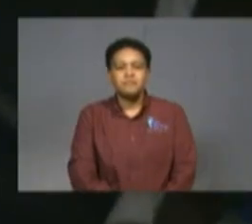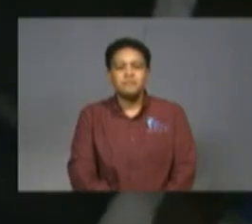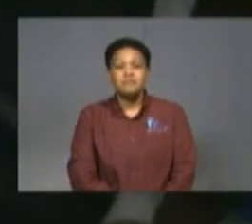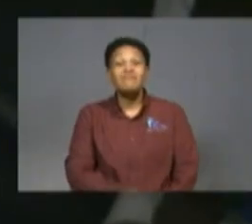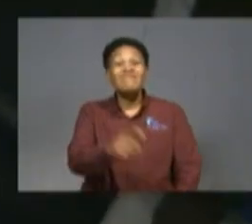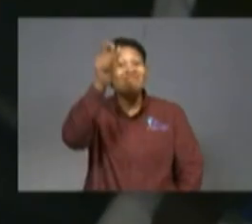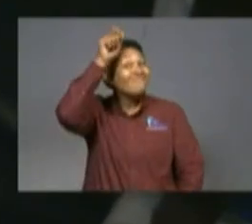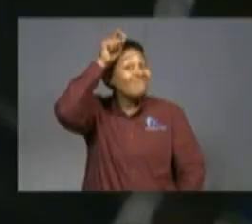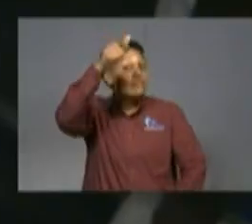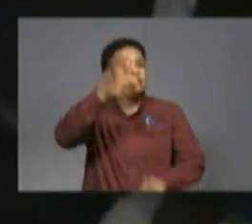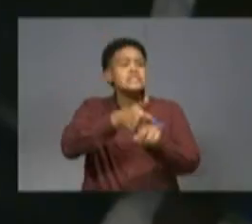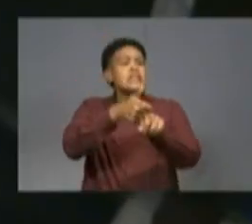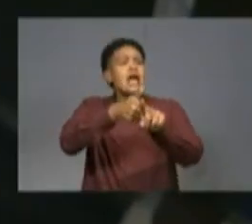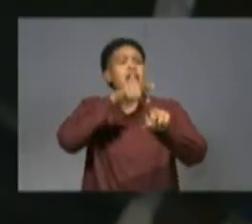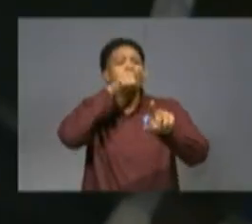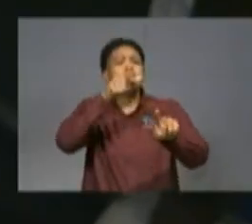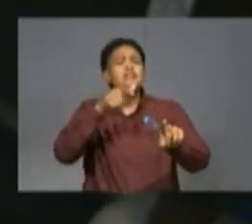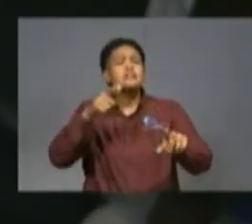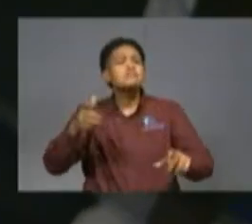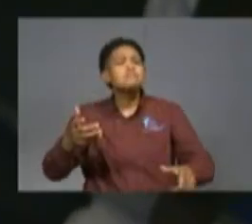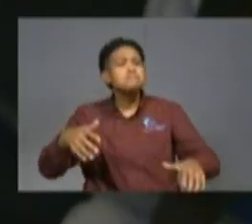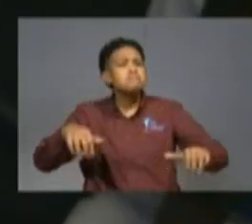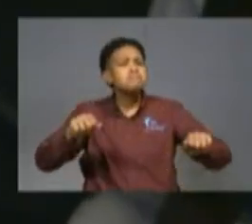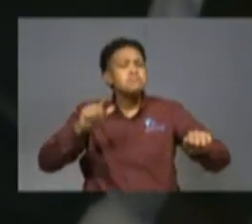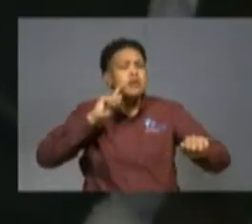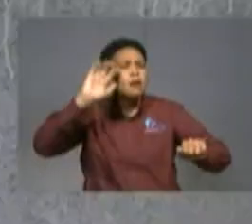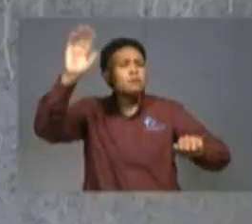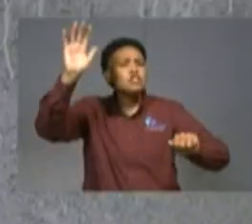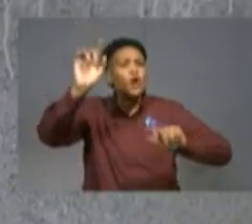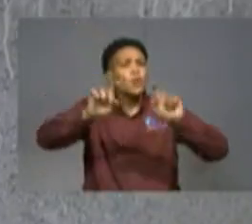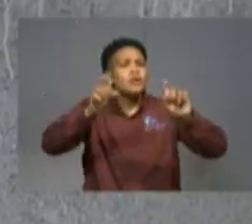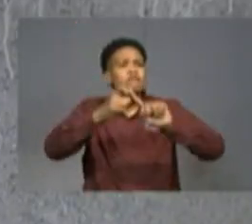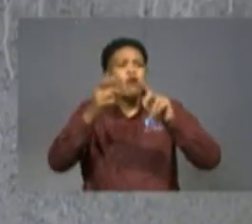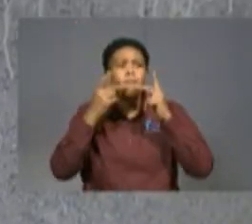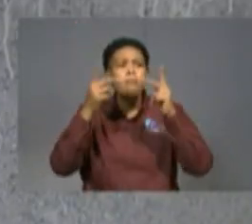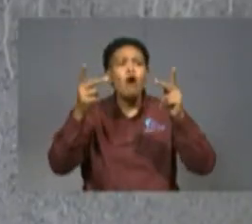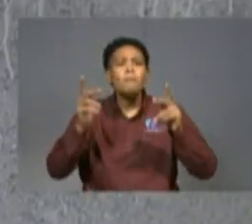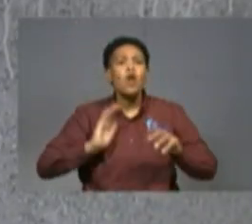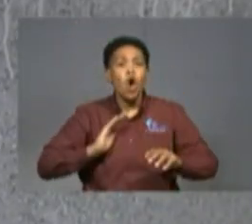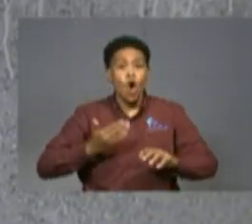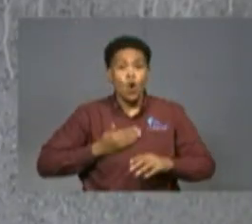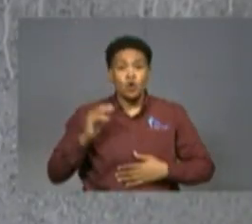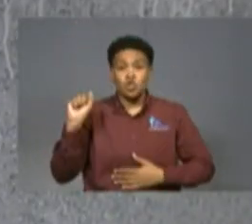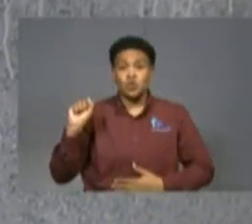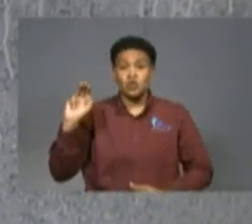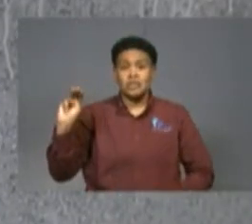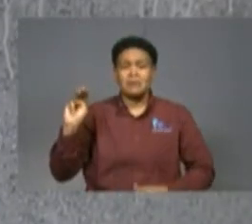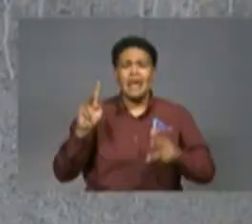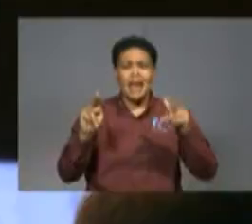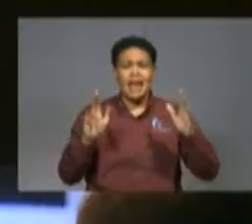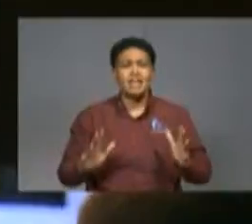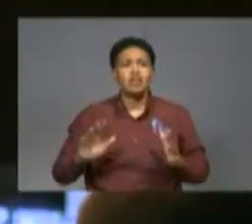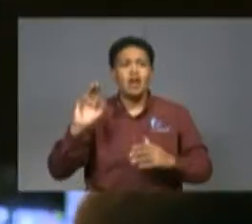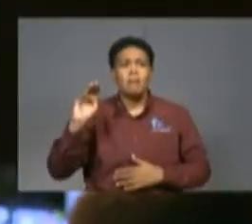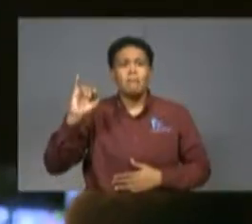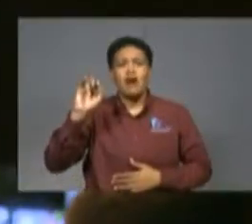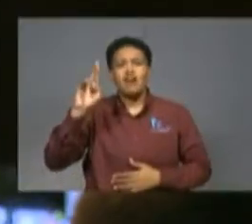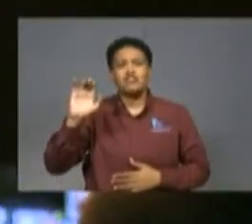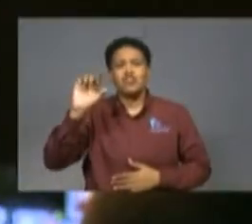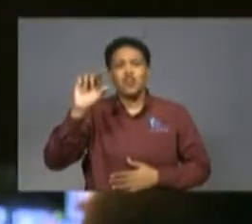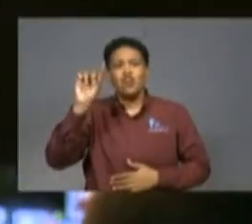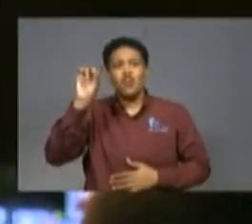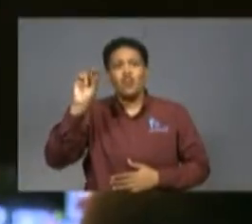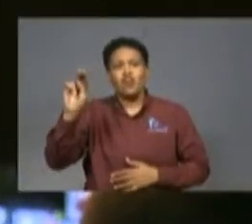And also taking and presenting questions from the public is our social media editor, Marjorie Gordon